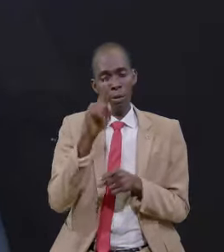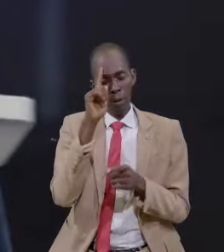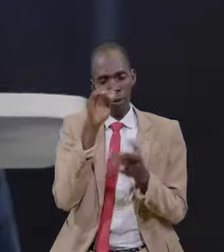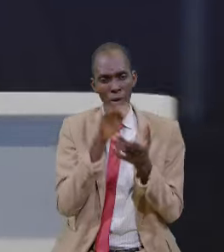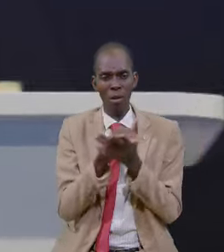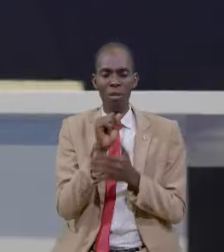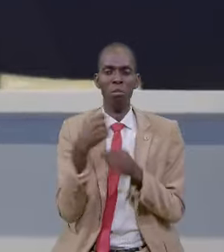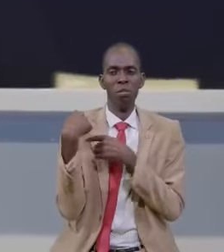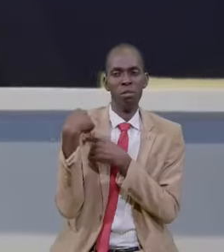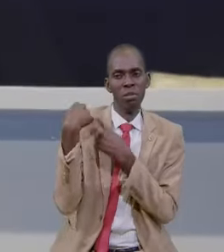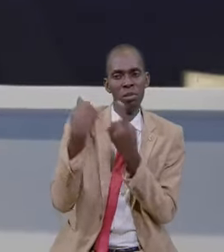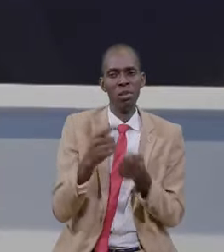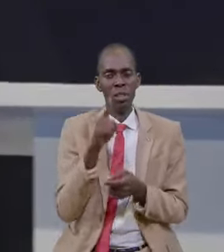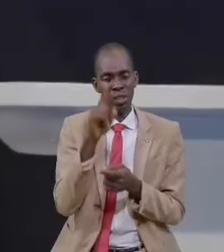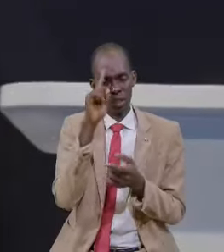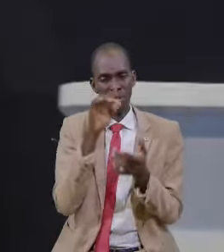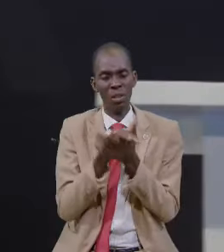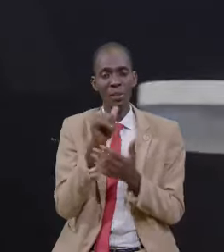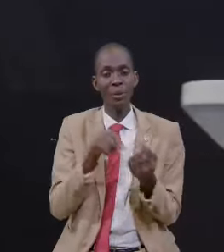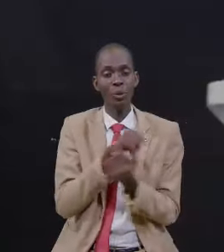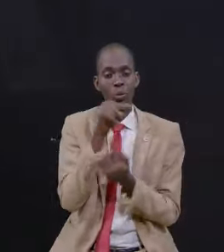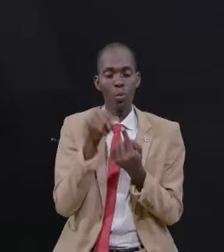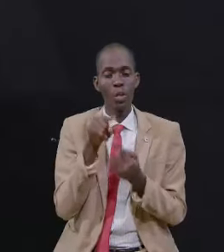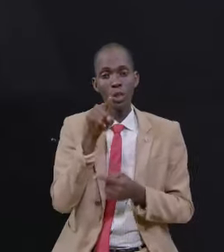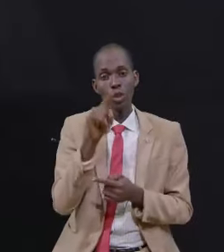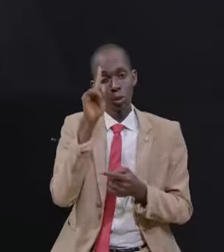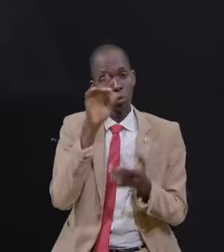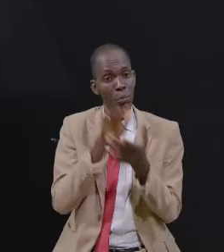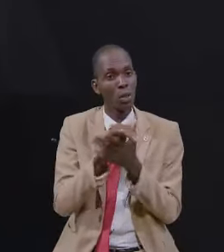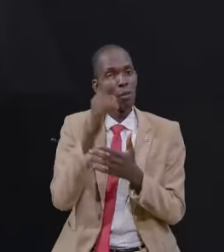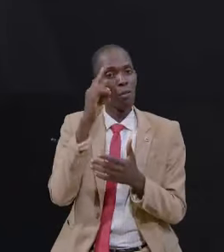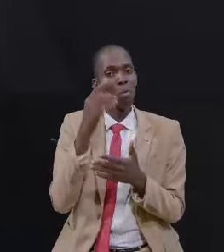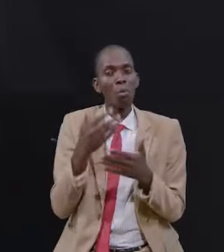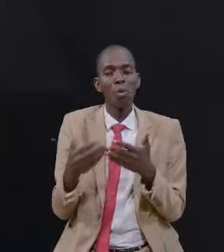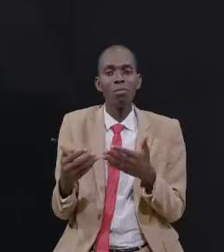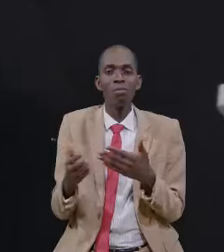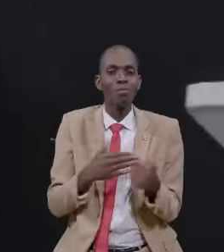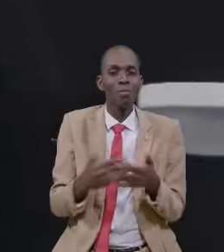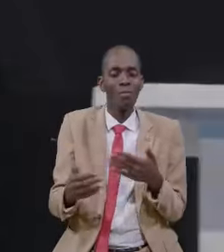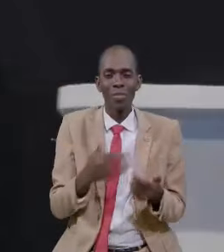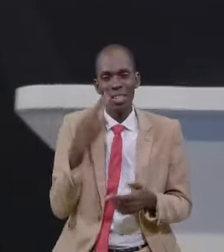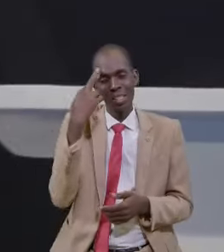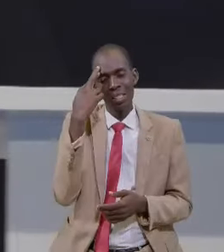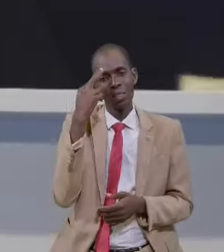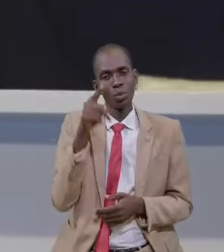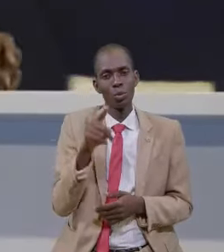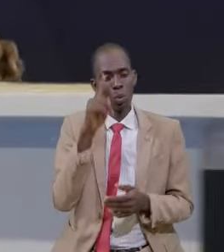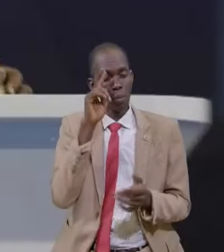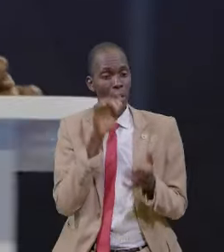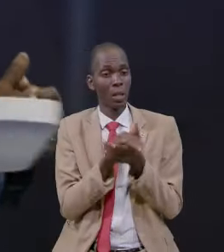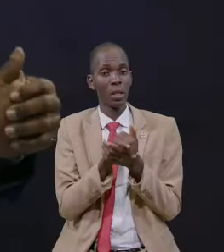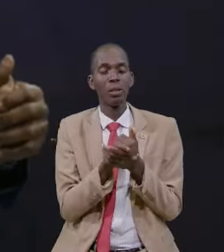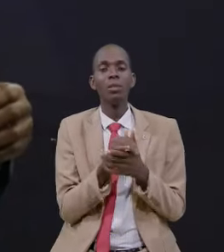since you believe, when you believe, for whatsoever reason you are believing, all things